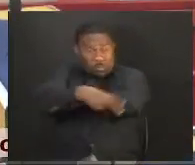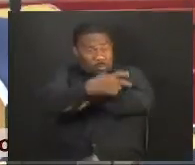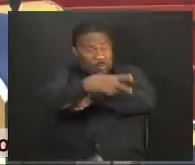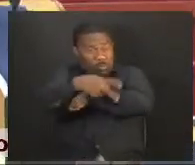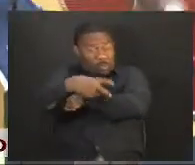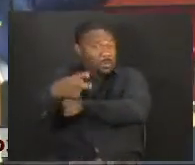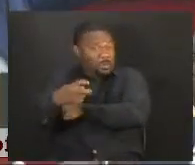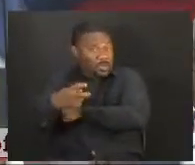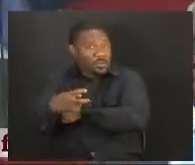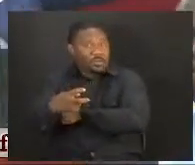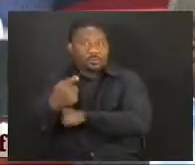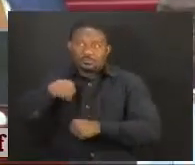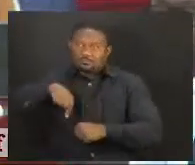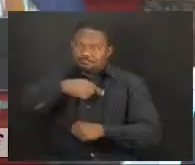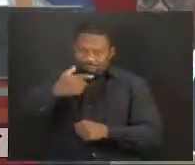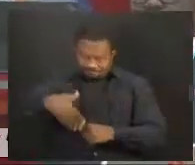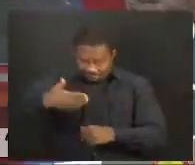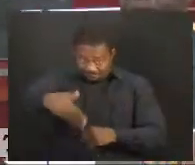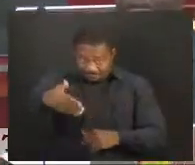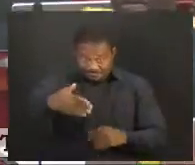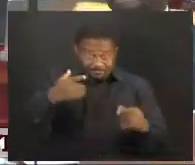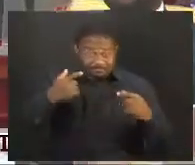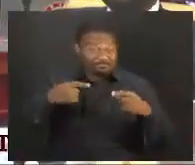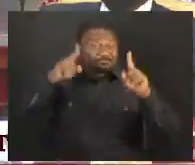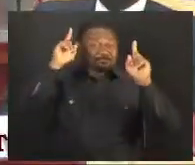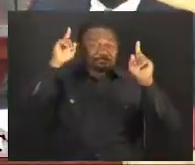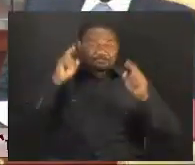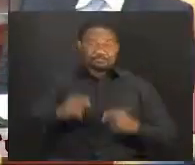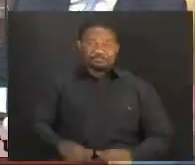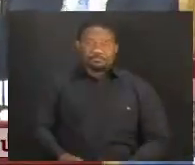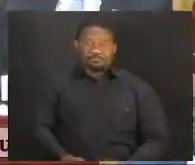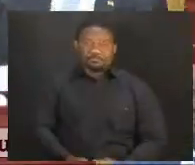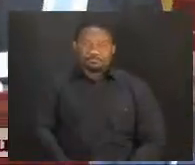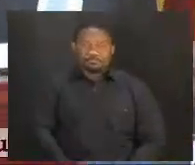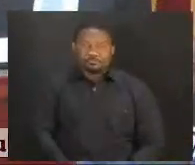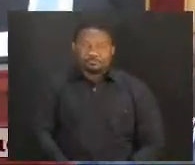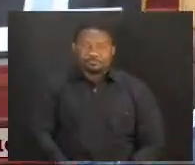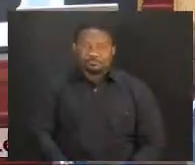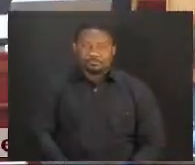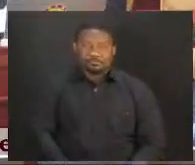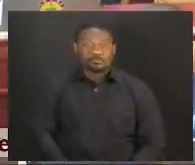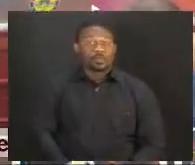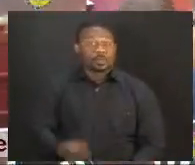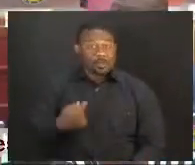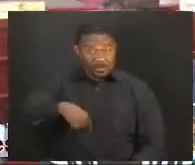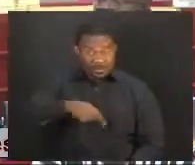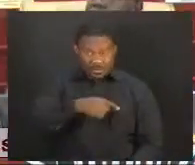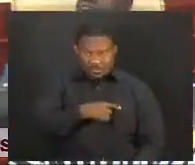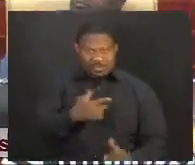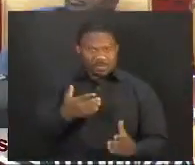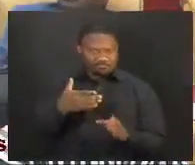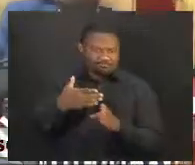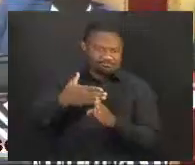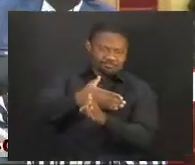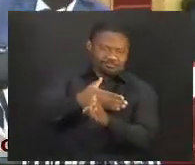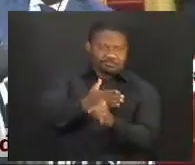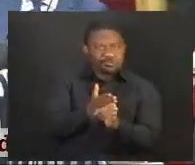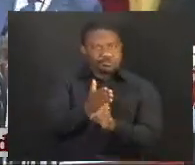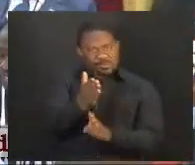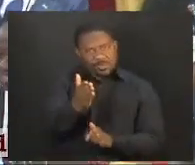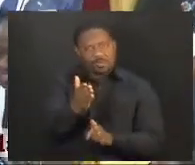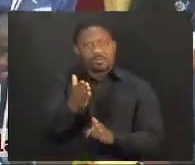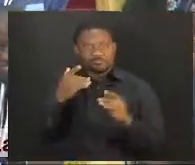Loot program. We are delivering. Mr. Speaker, we committed to reset Ghana. We are